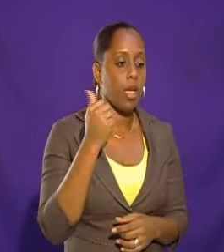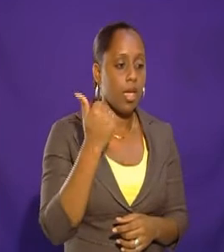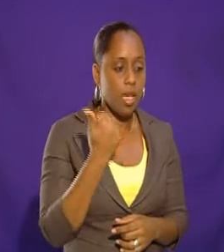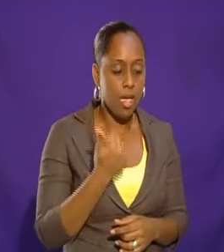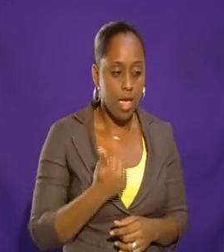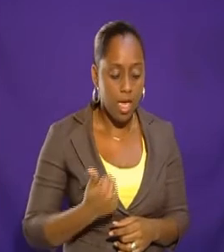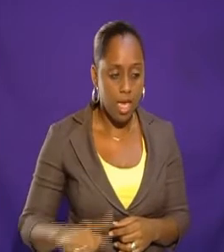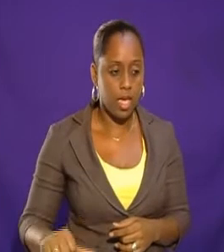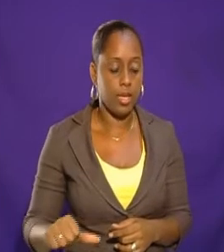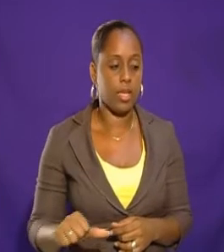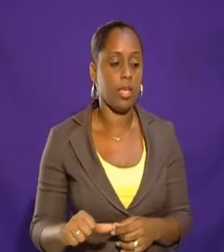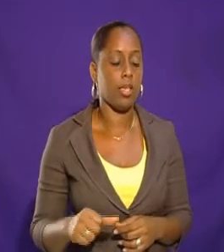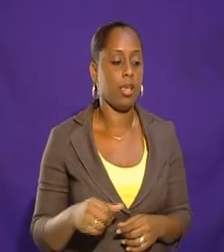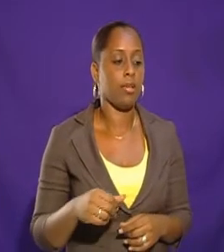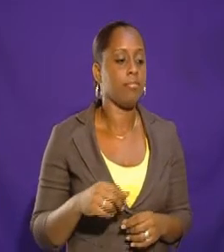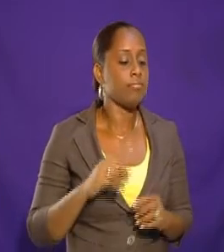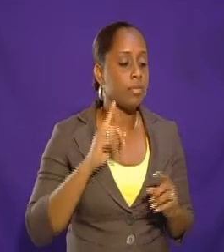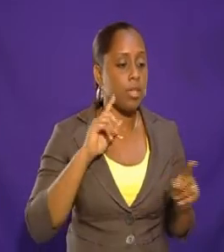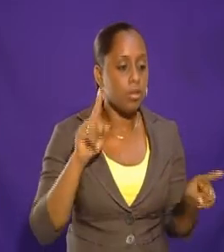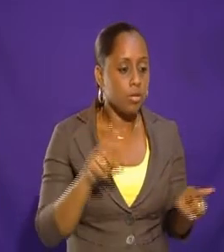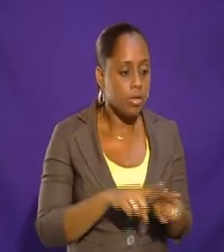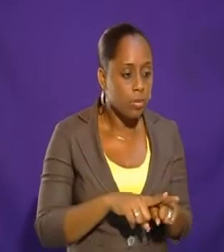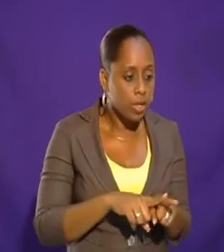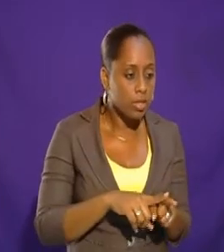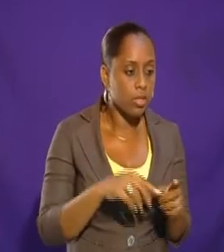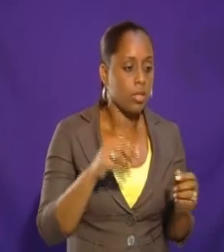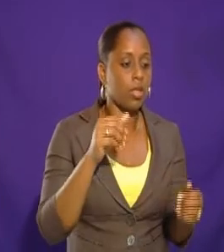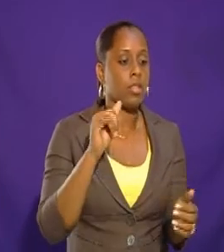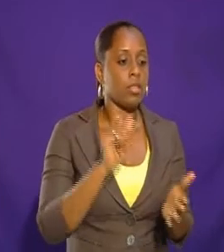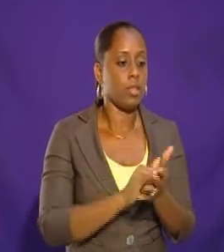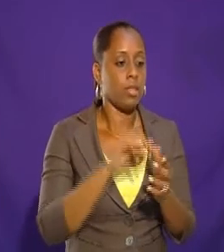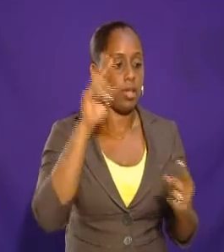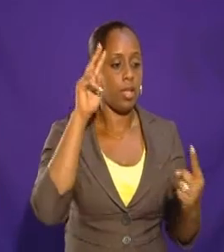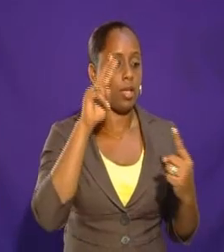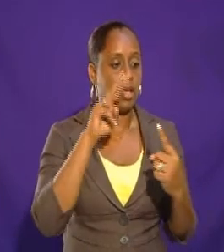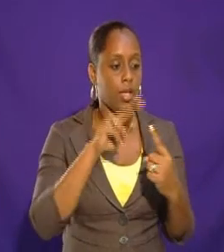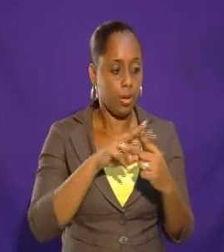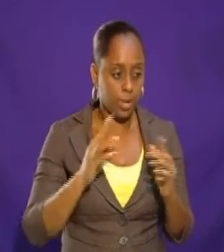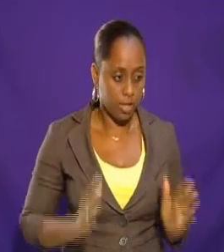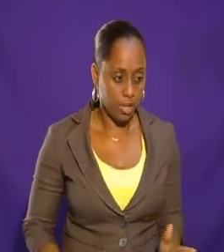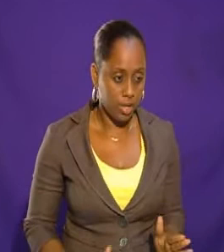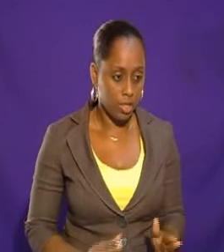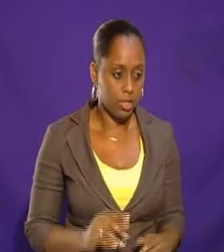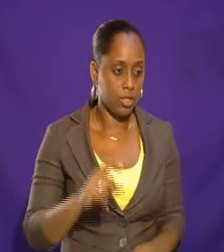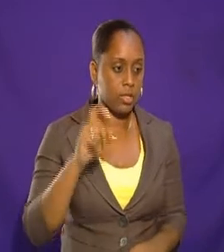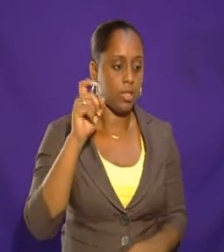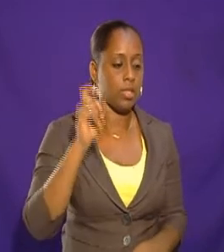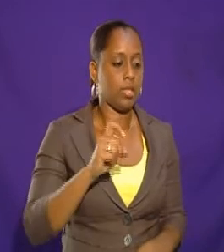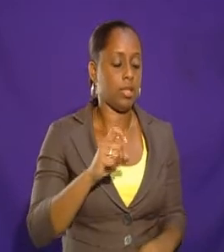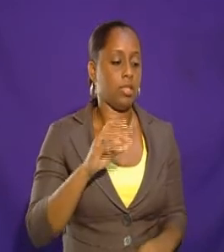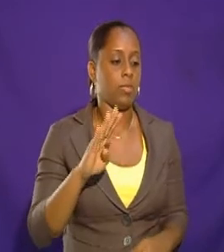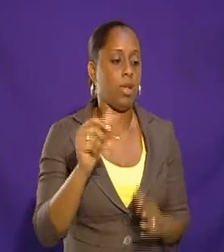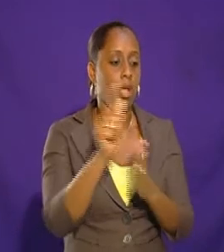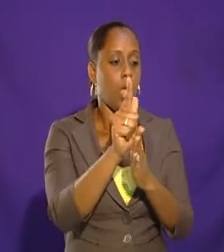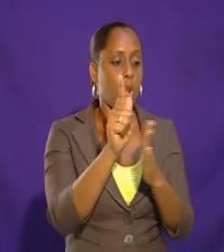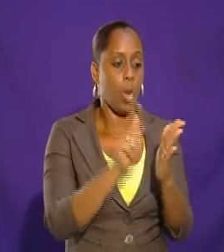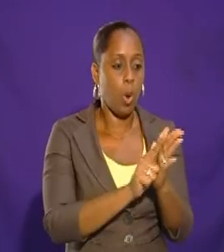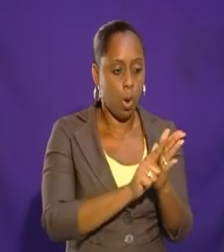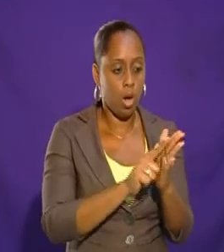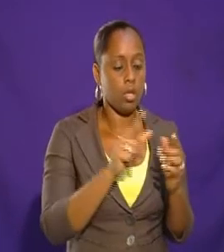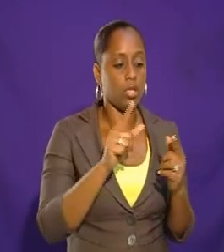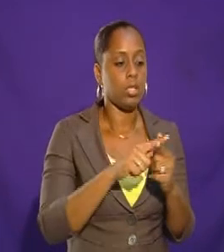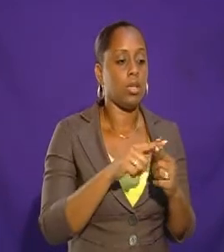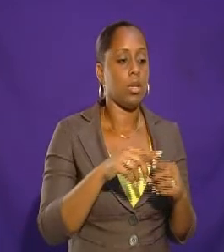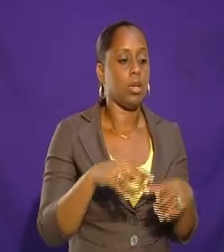C. Any consent which the applicant is required by any law to obtain for or in connection with